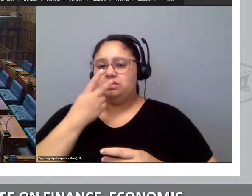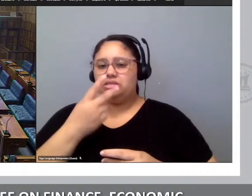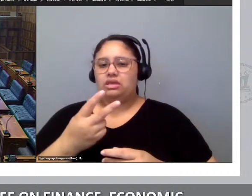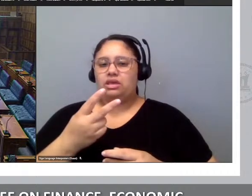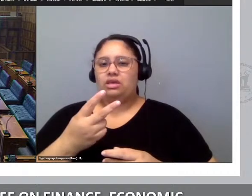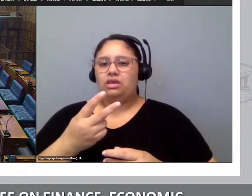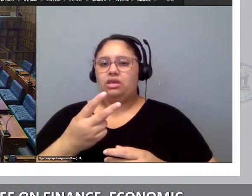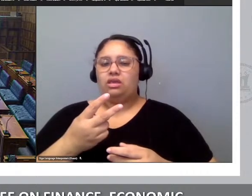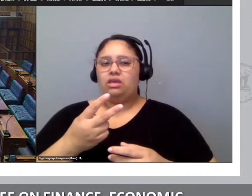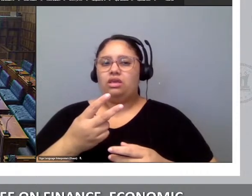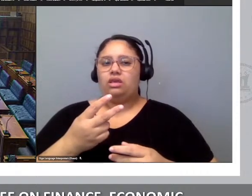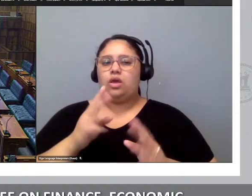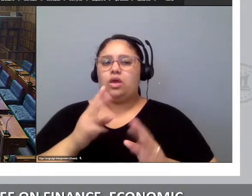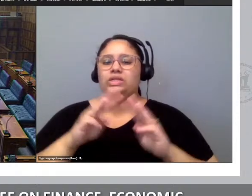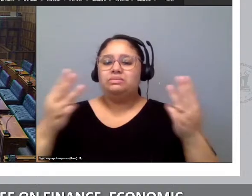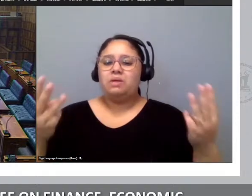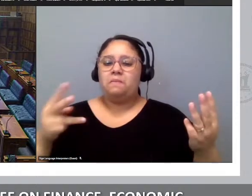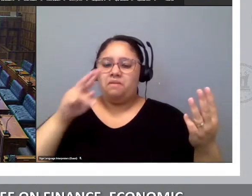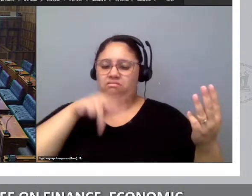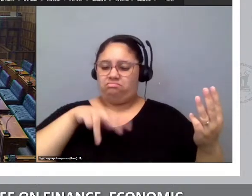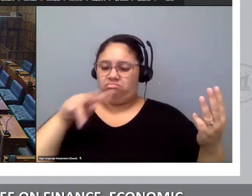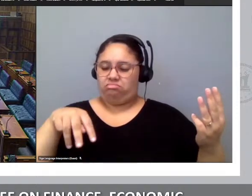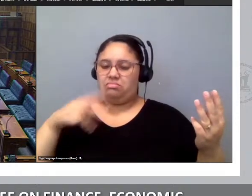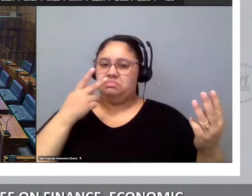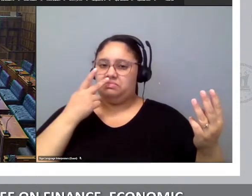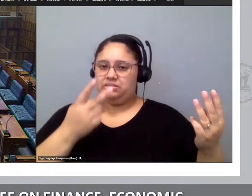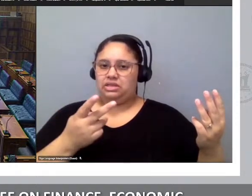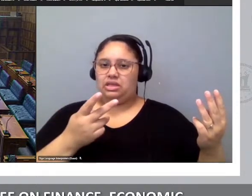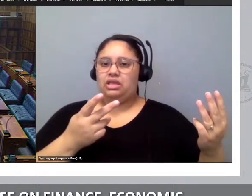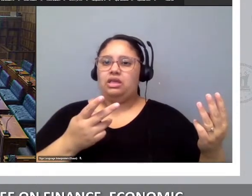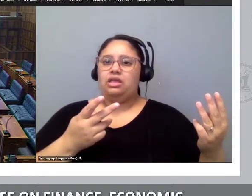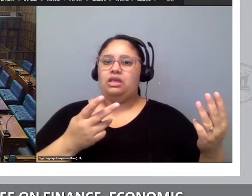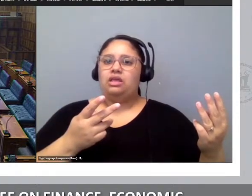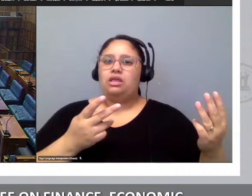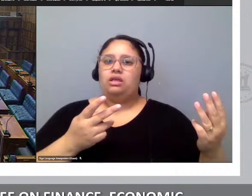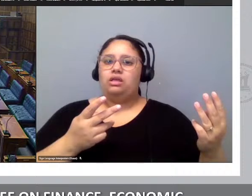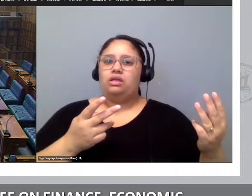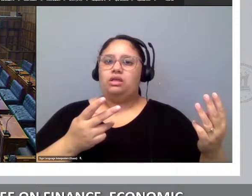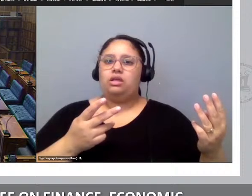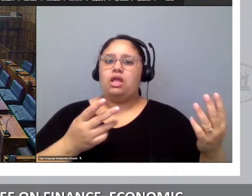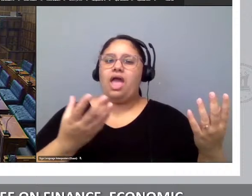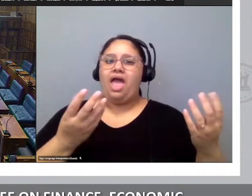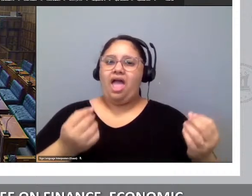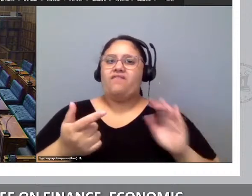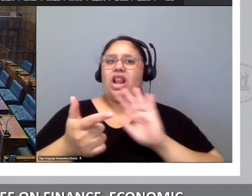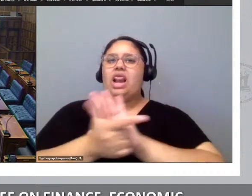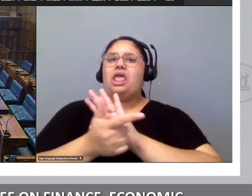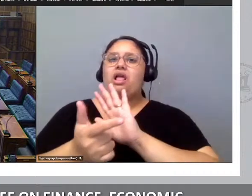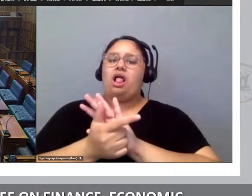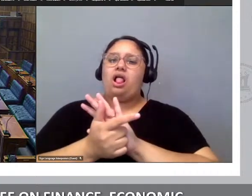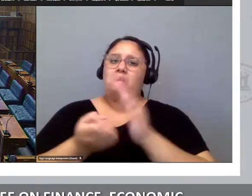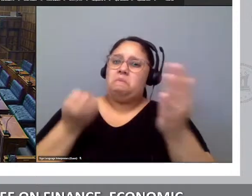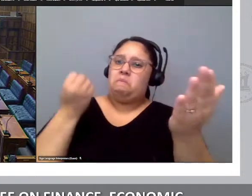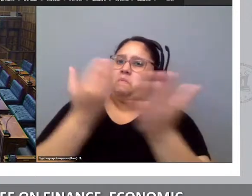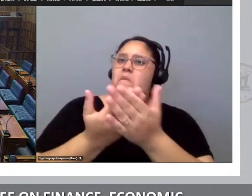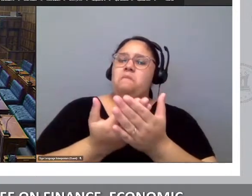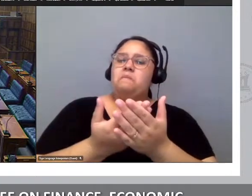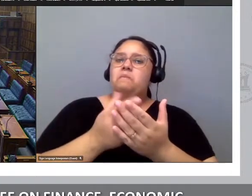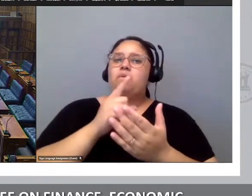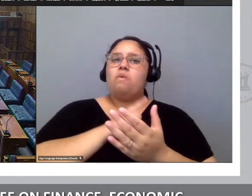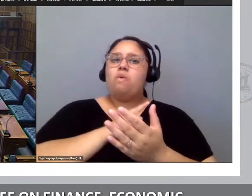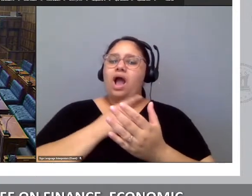others I think even um threatening to take legal action because they argue